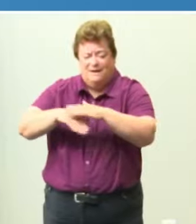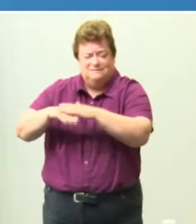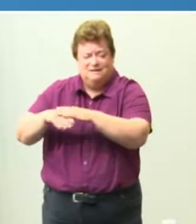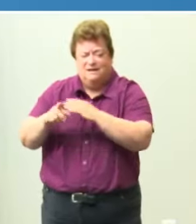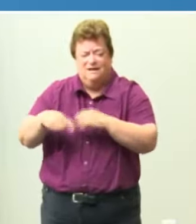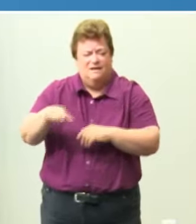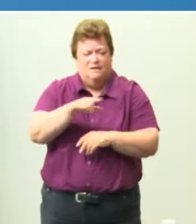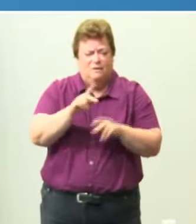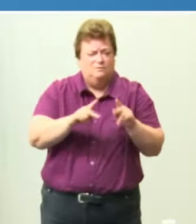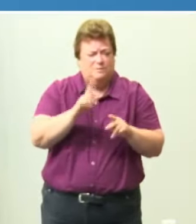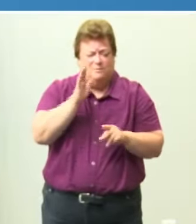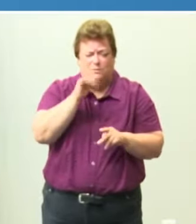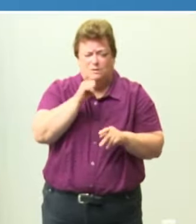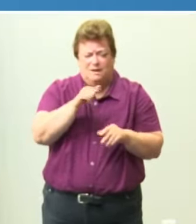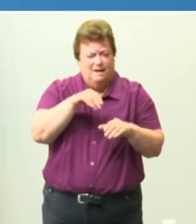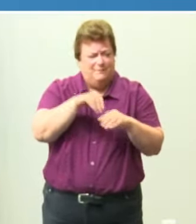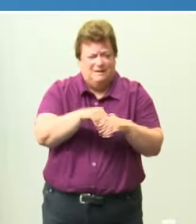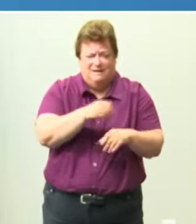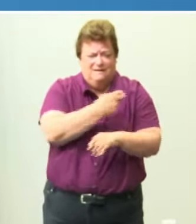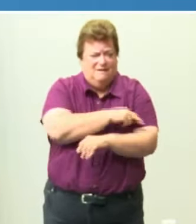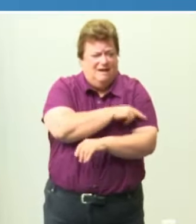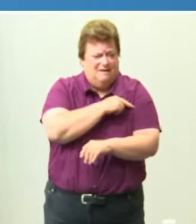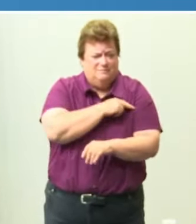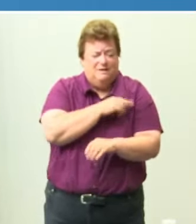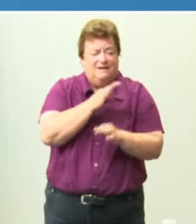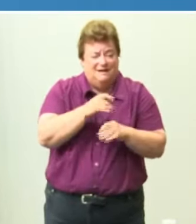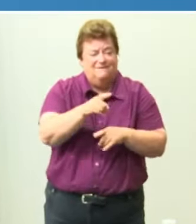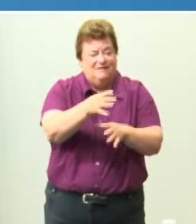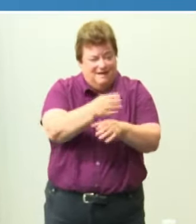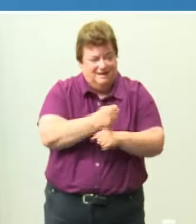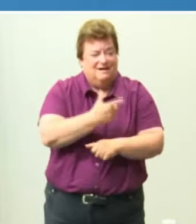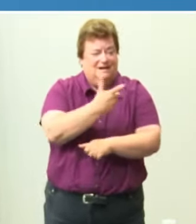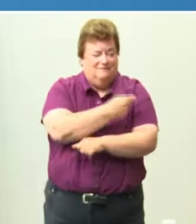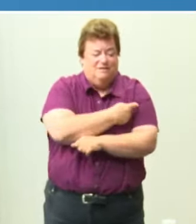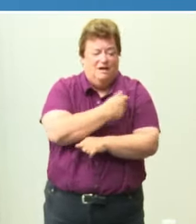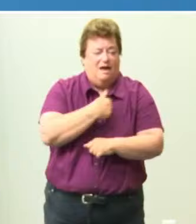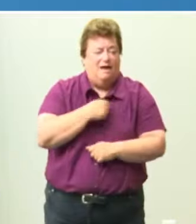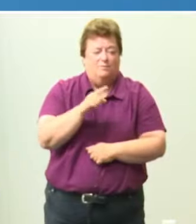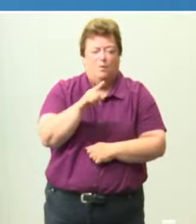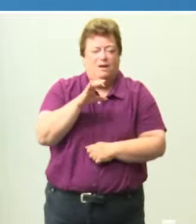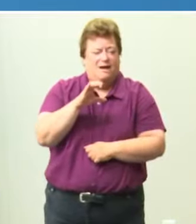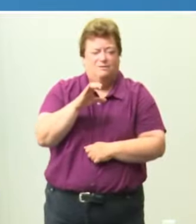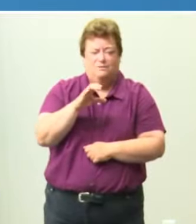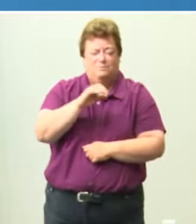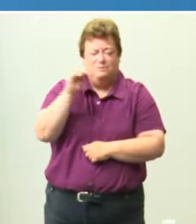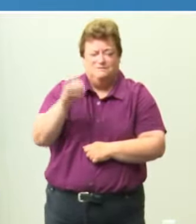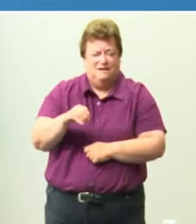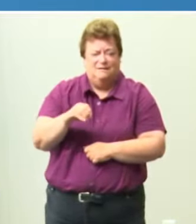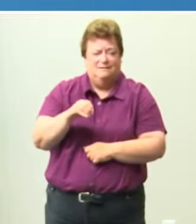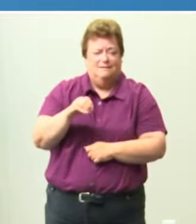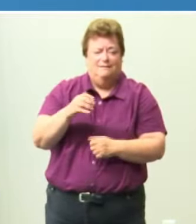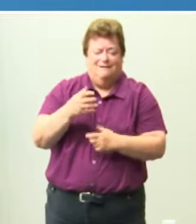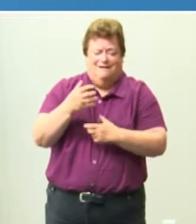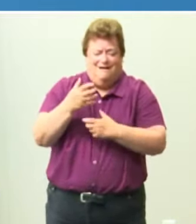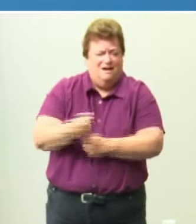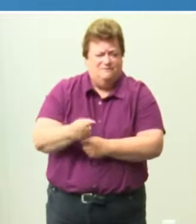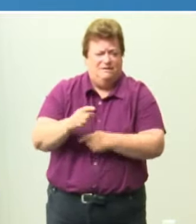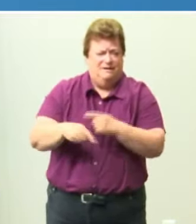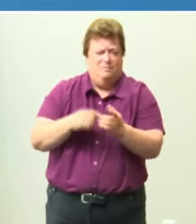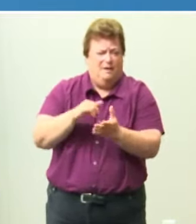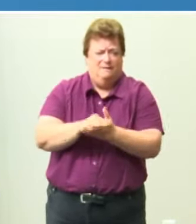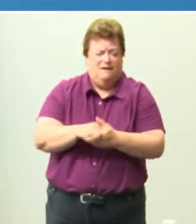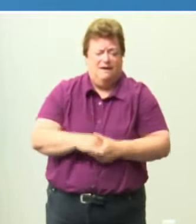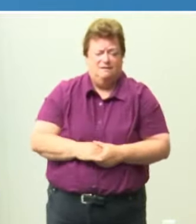the ICU for COVID if they had been vaccinated. I'm 100% confident of that. That's how much faith I have in it. And